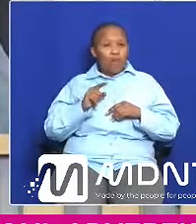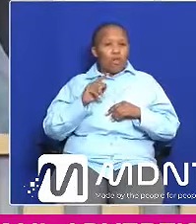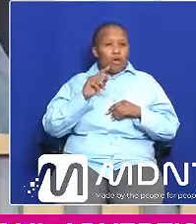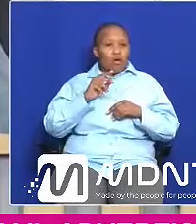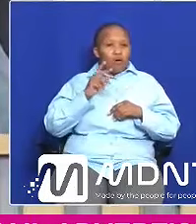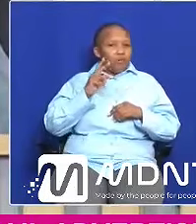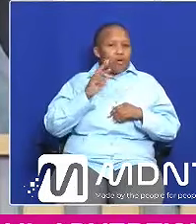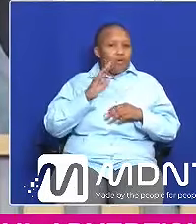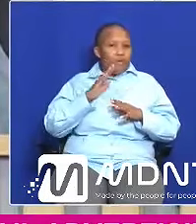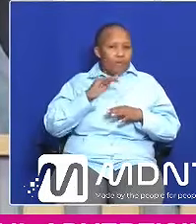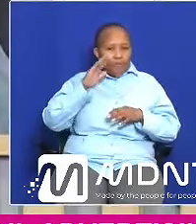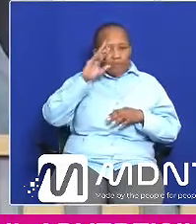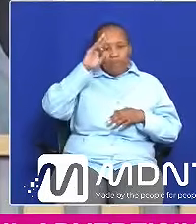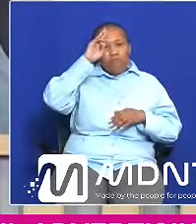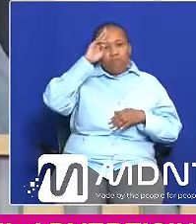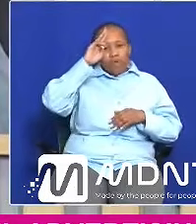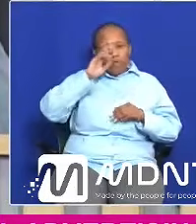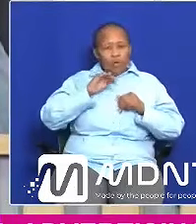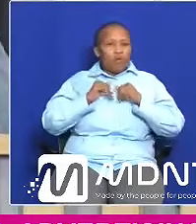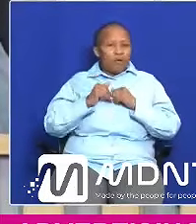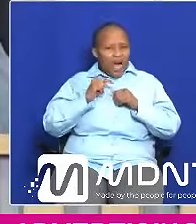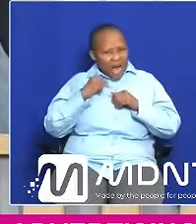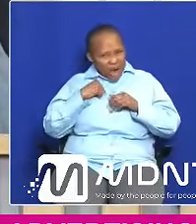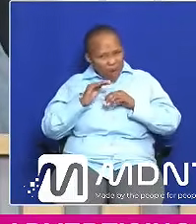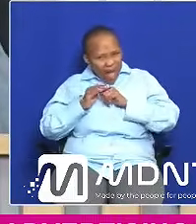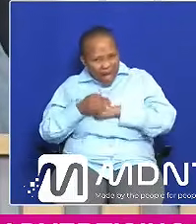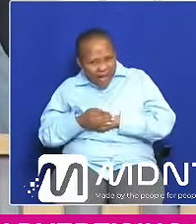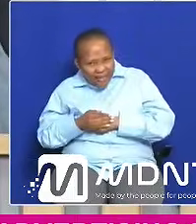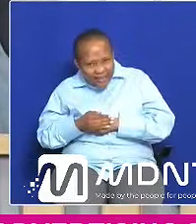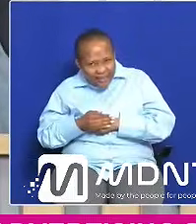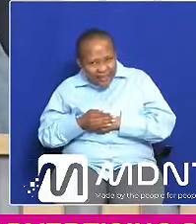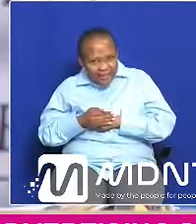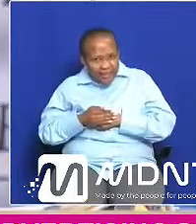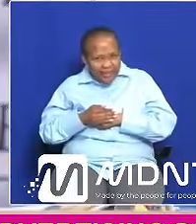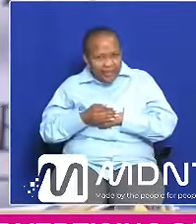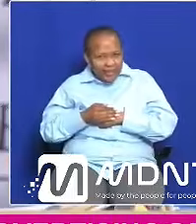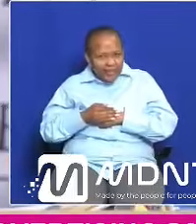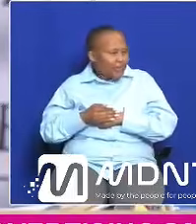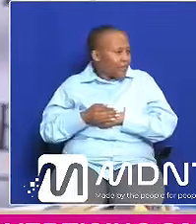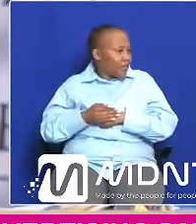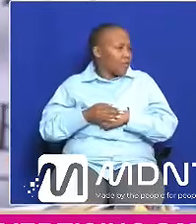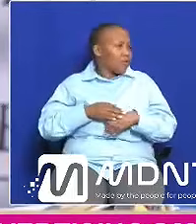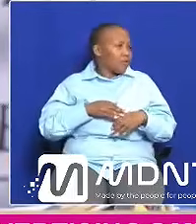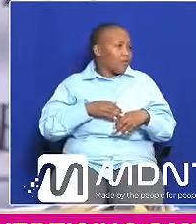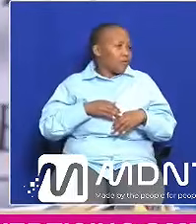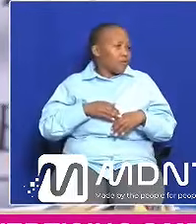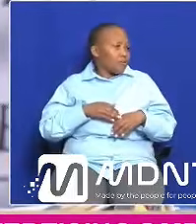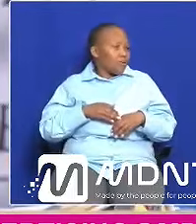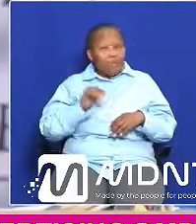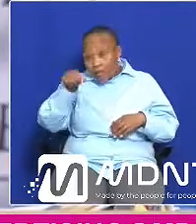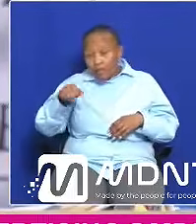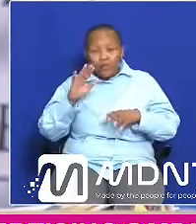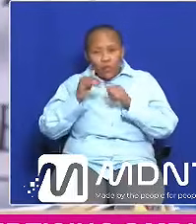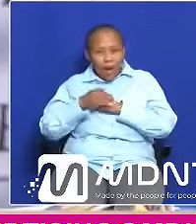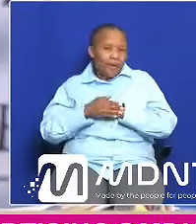I will hide? Yes. Why do I need to hide, Commissioner? Because you know